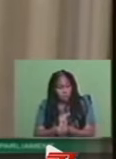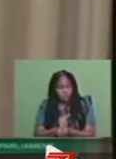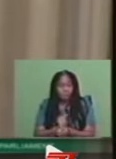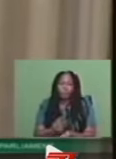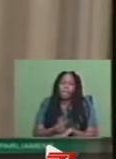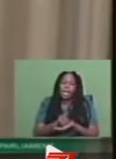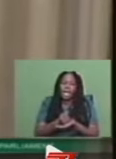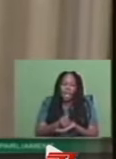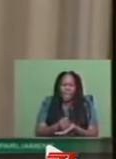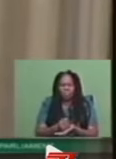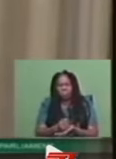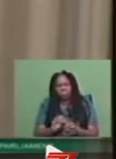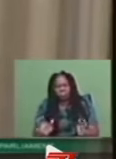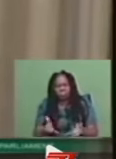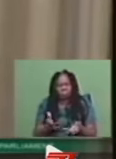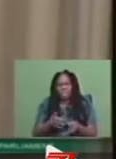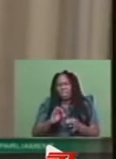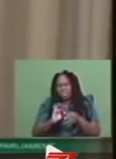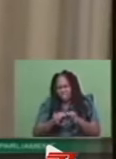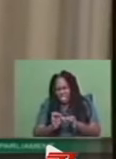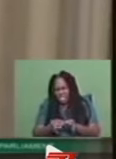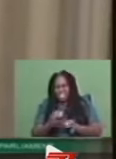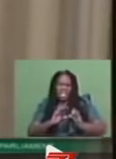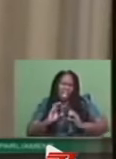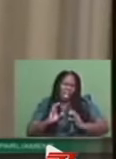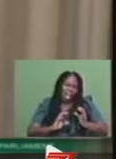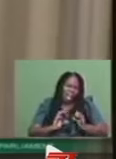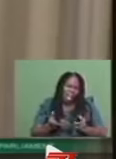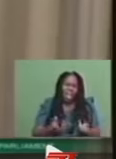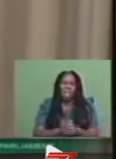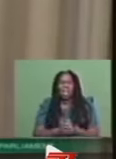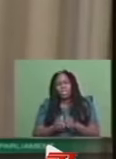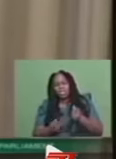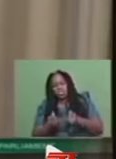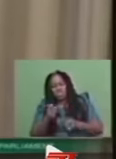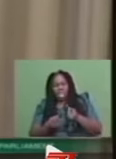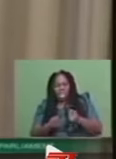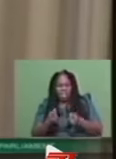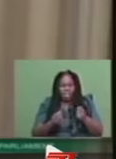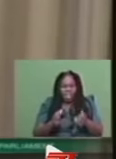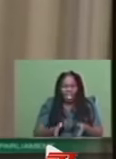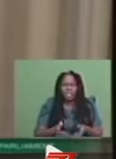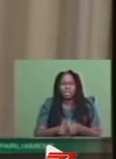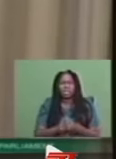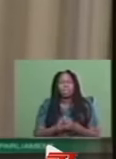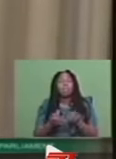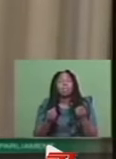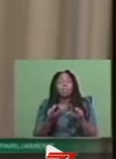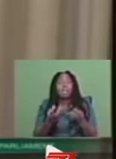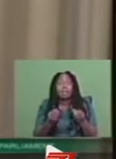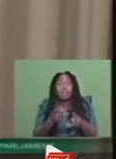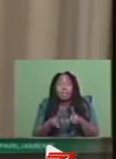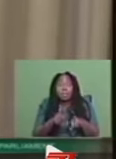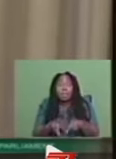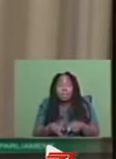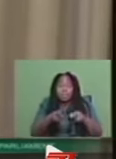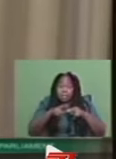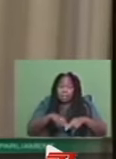shops, drivers, office staff. Many of them will be out of a job courtesy to the Minister of Finance with this